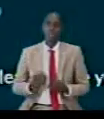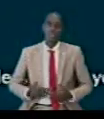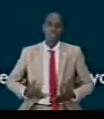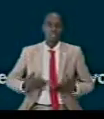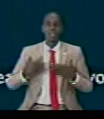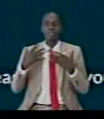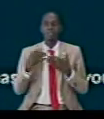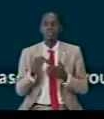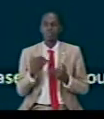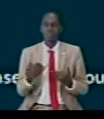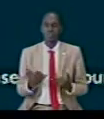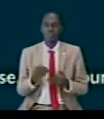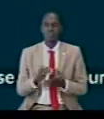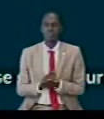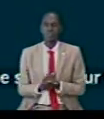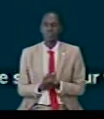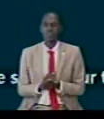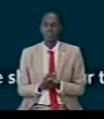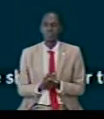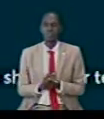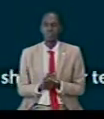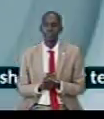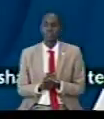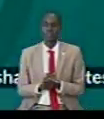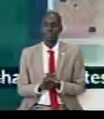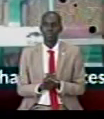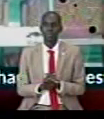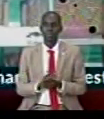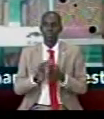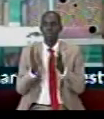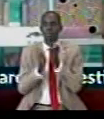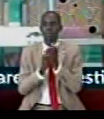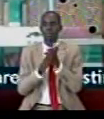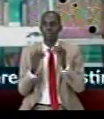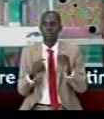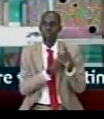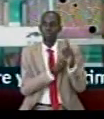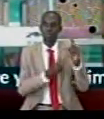Edo live. Praise the Lord.